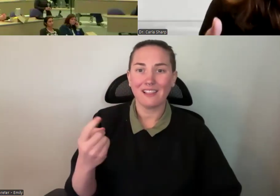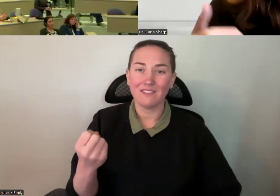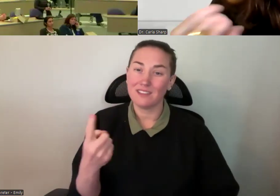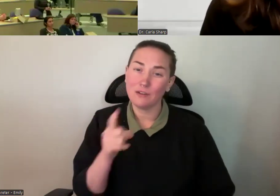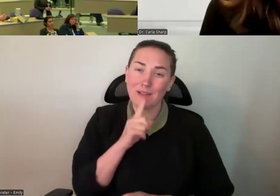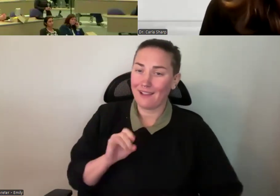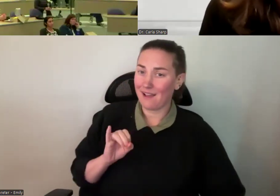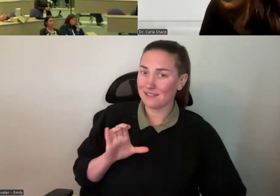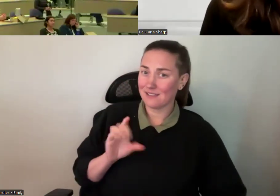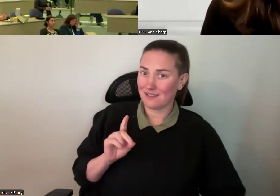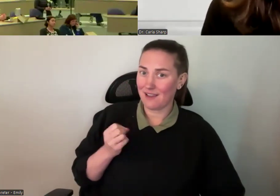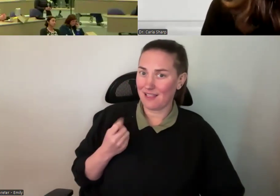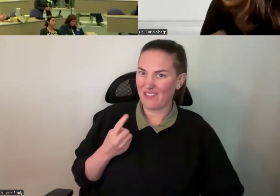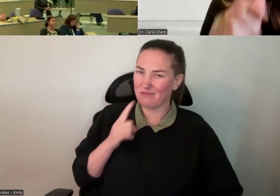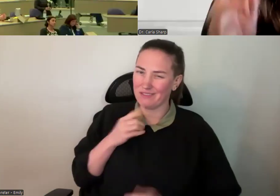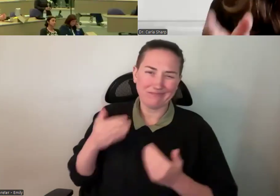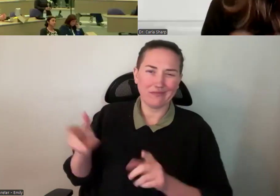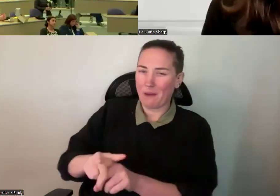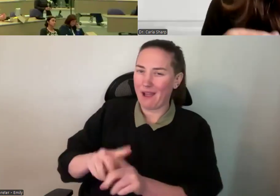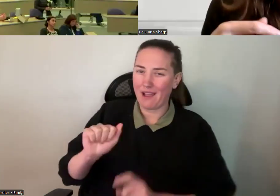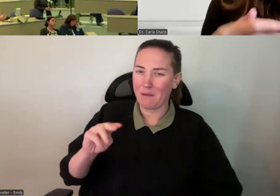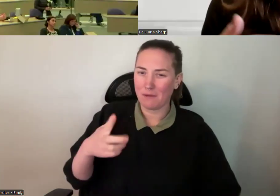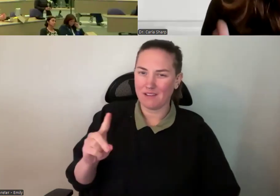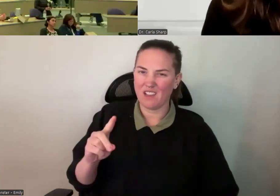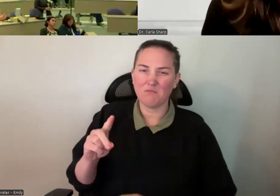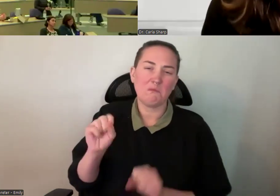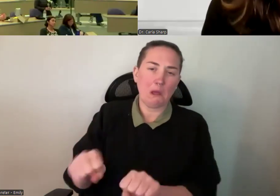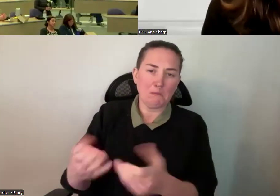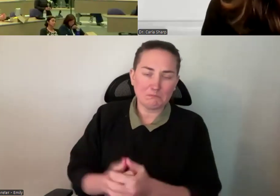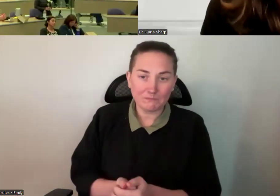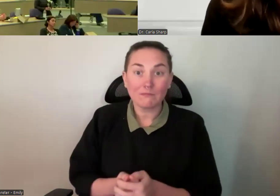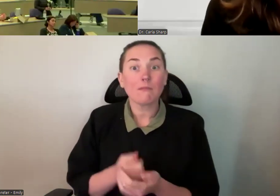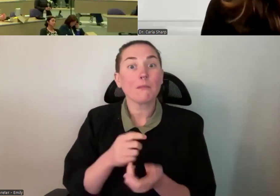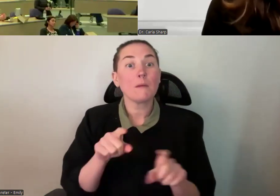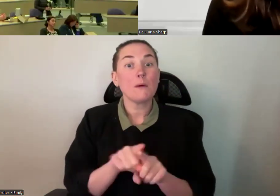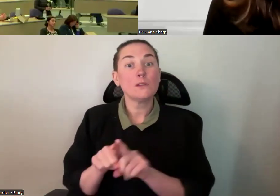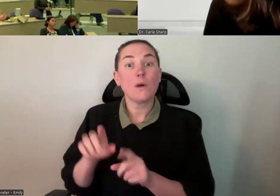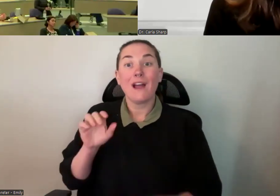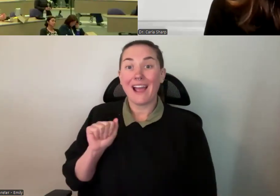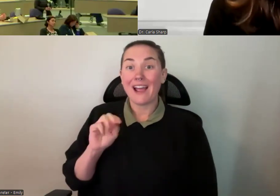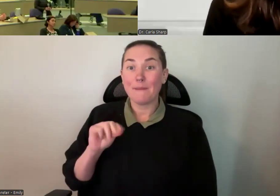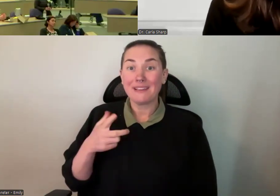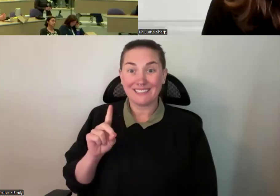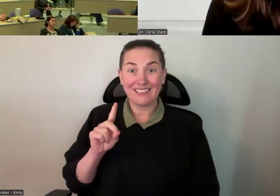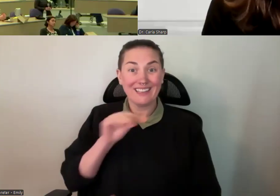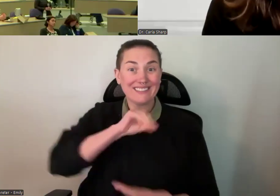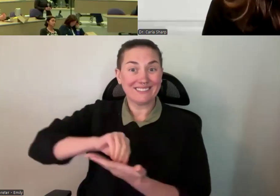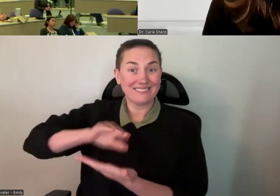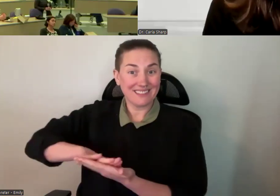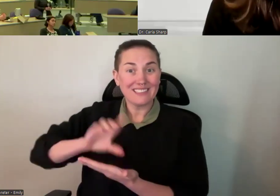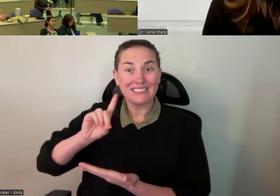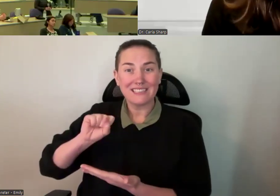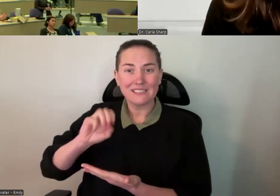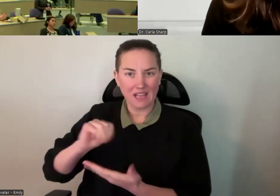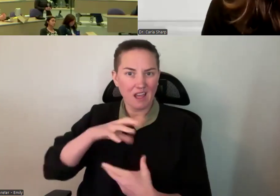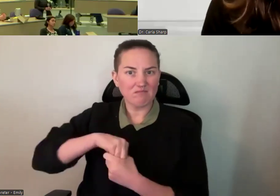and just apply to the AMPD. And I think it will really help when the AMPD is in section 2, because then